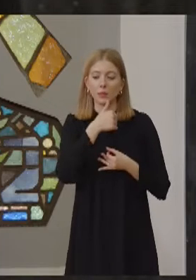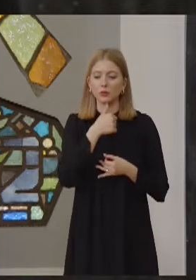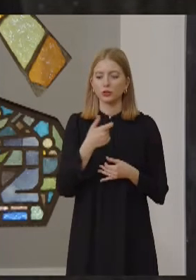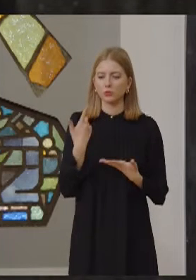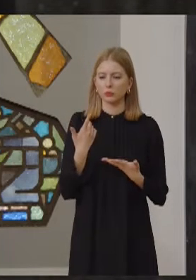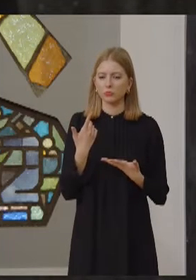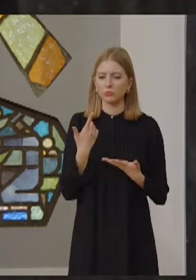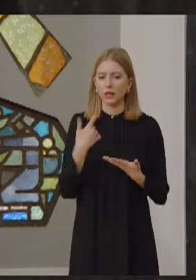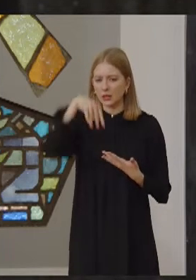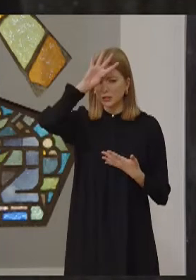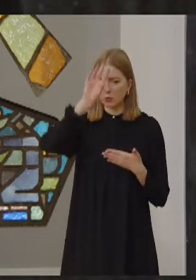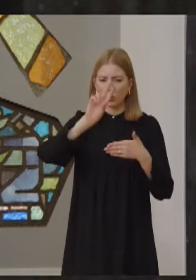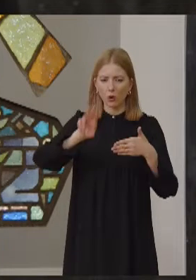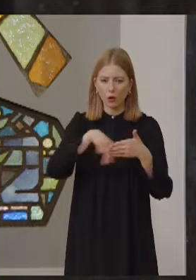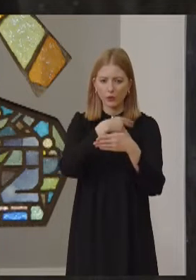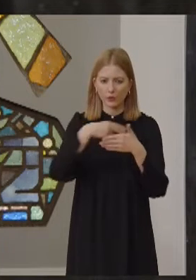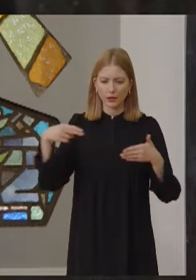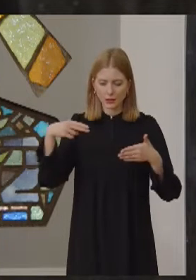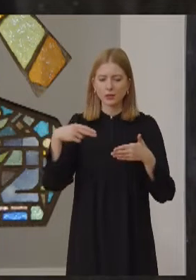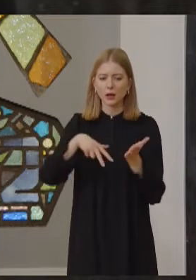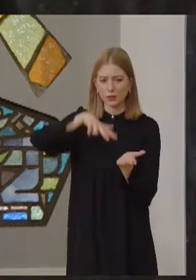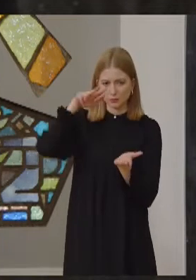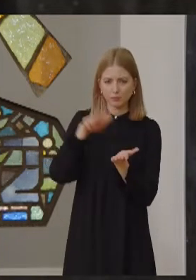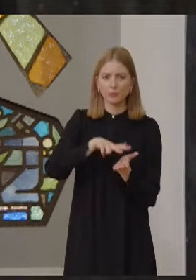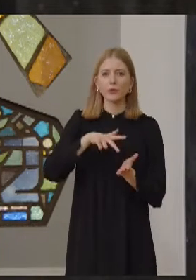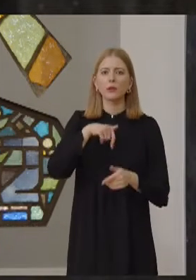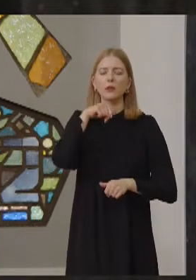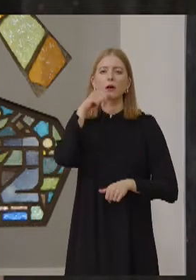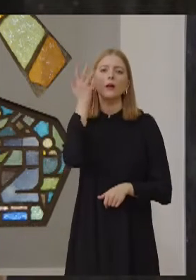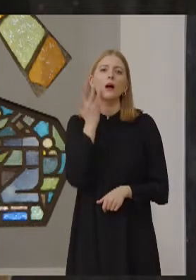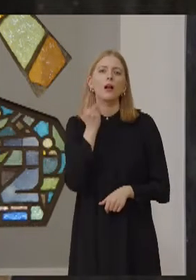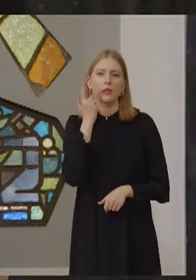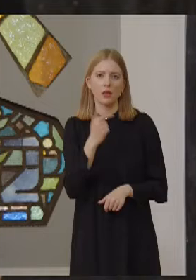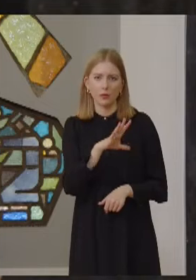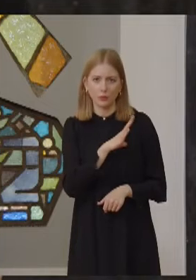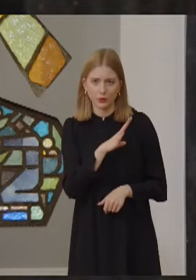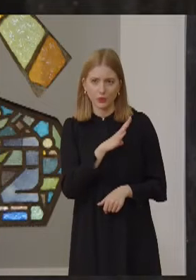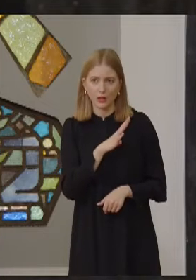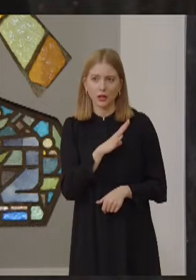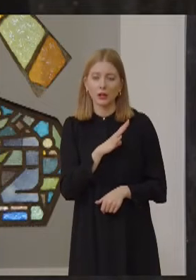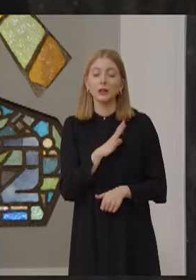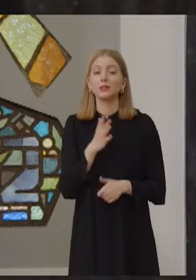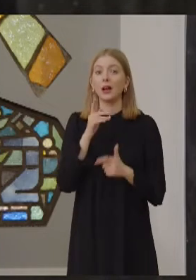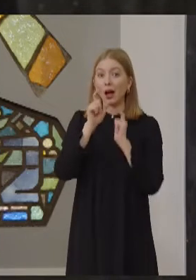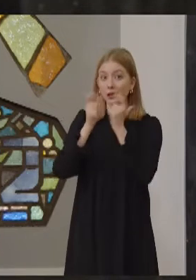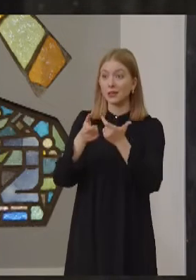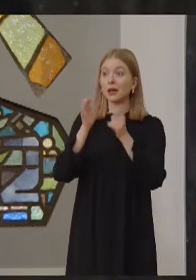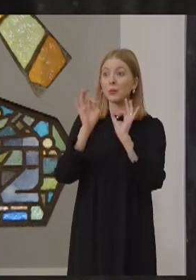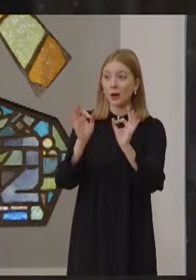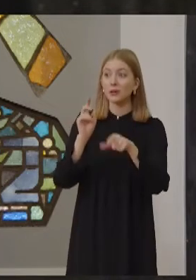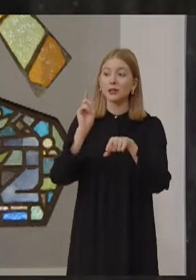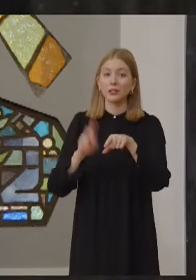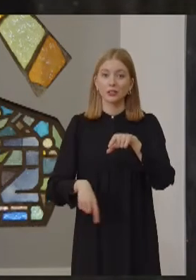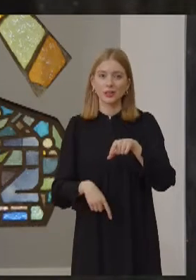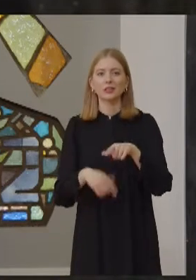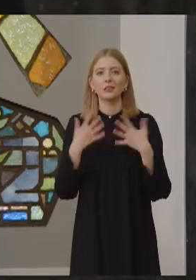metų buvo priimta Stambulo konvencija, The question correctly will get the gift on